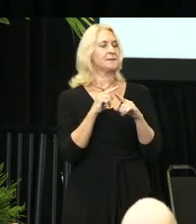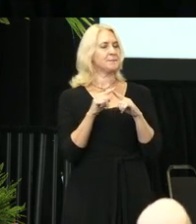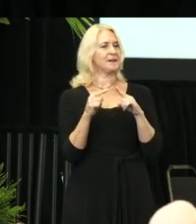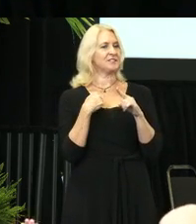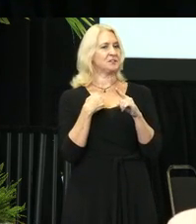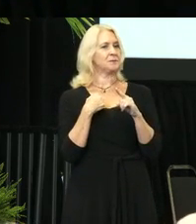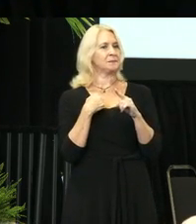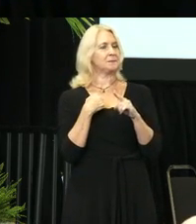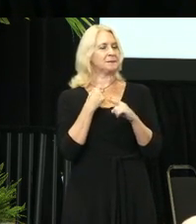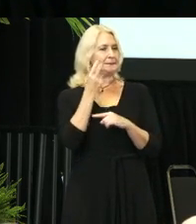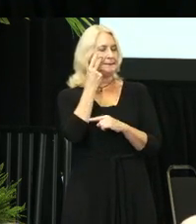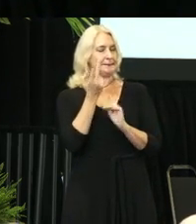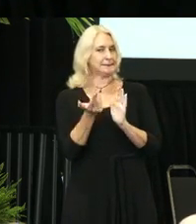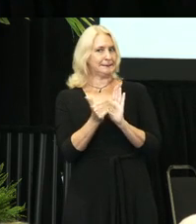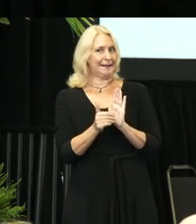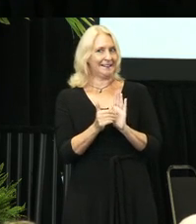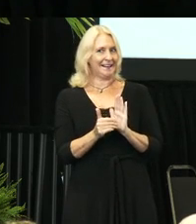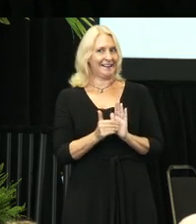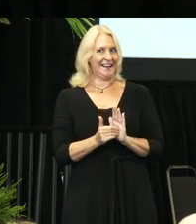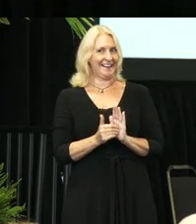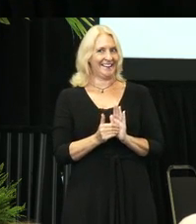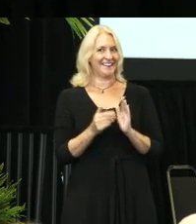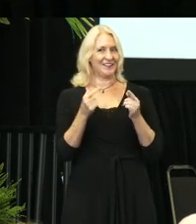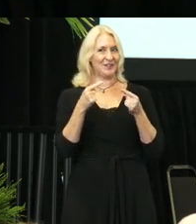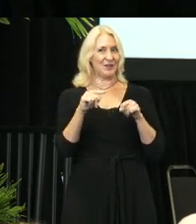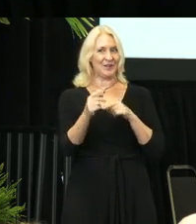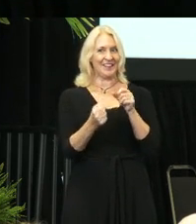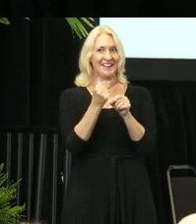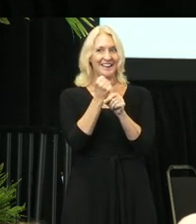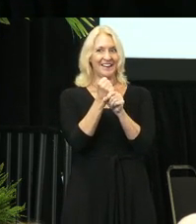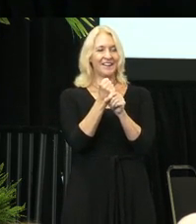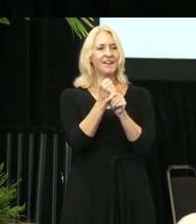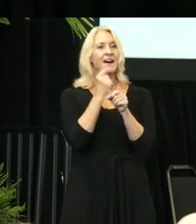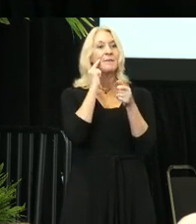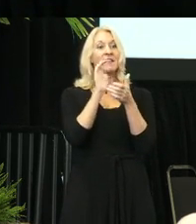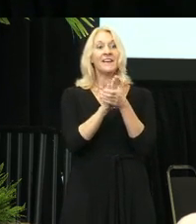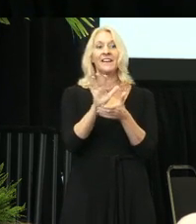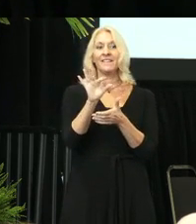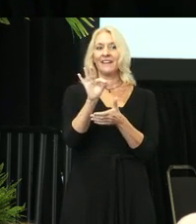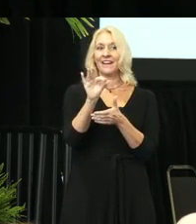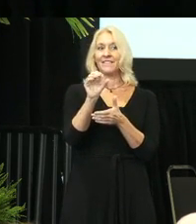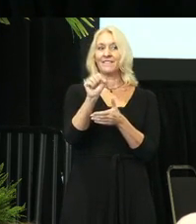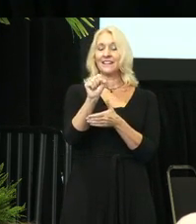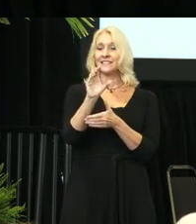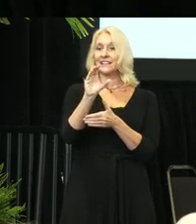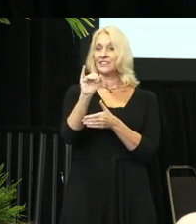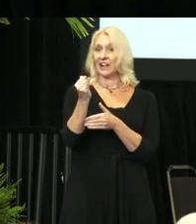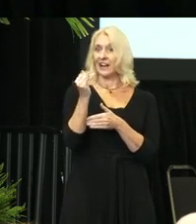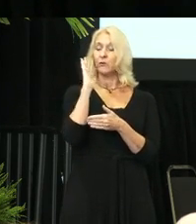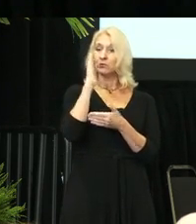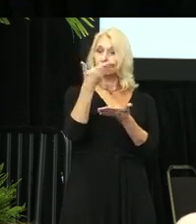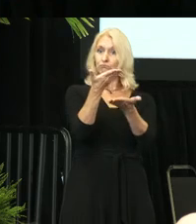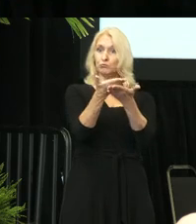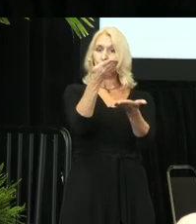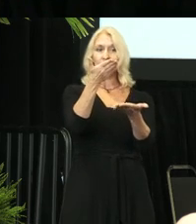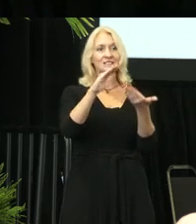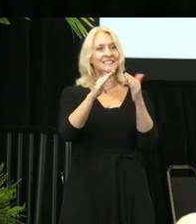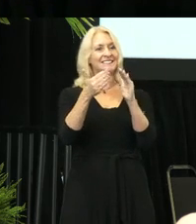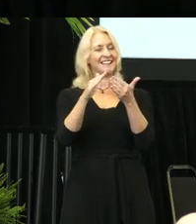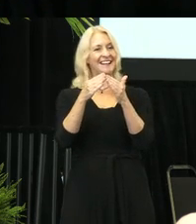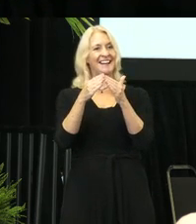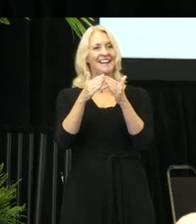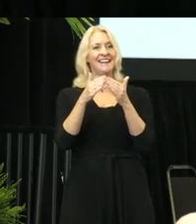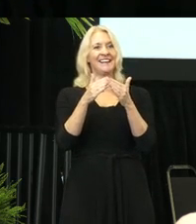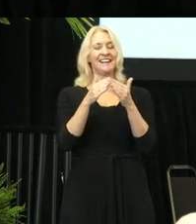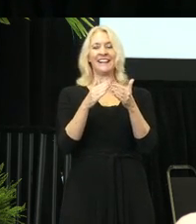throughout this upcoming year because I believe it is a way that FSCJ shows the city what is right not only with FSCJ, but